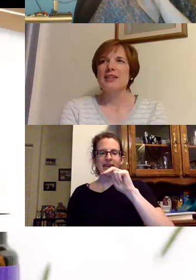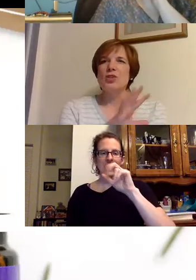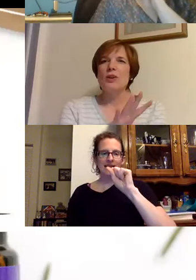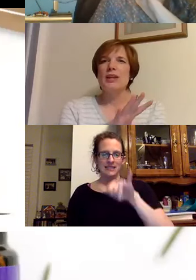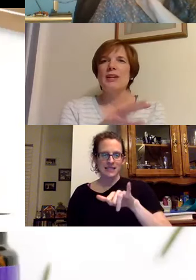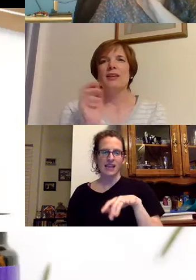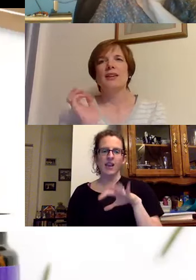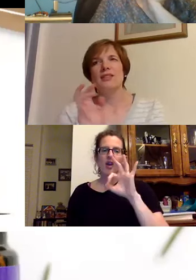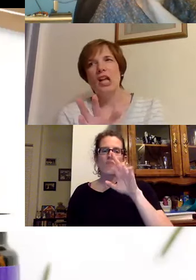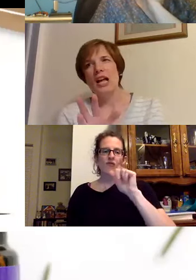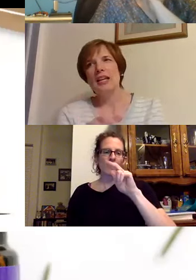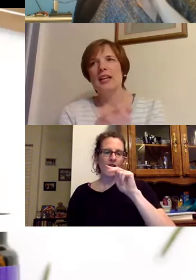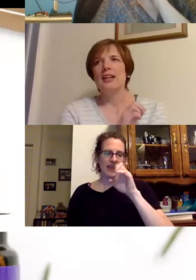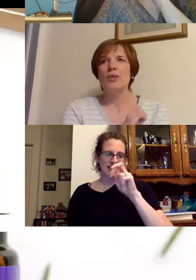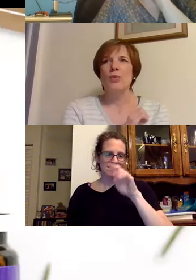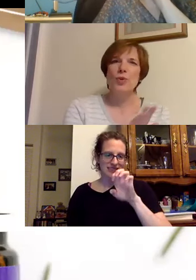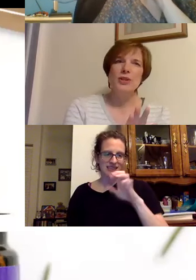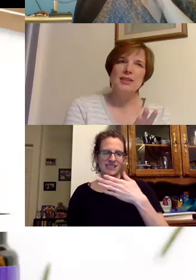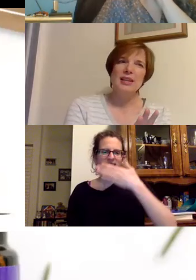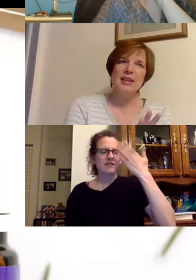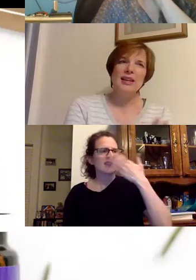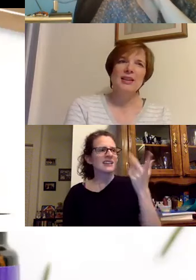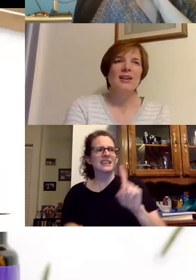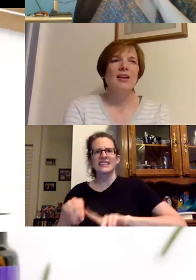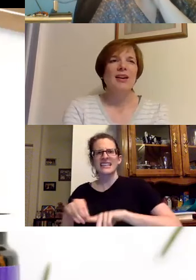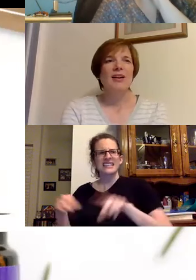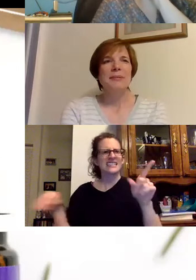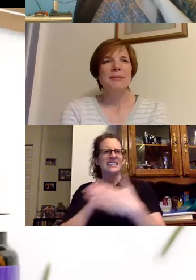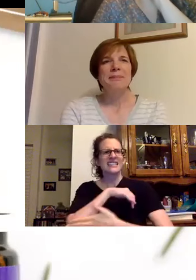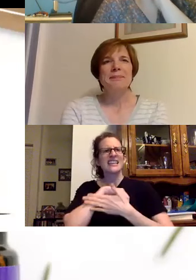like sweet, exotic, woodsy.